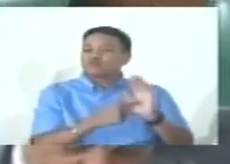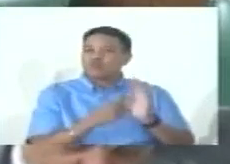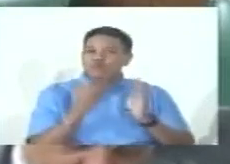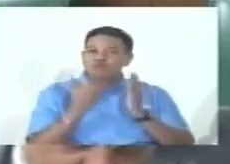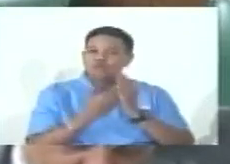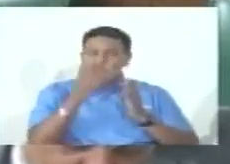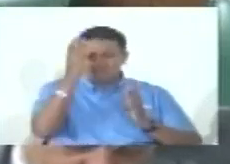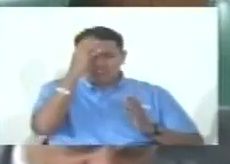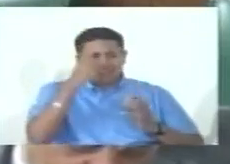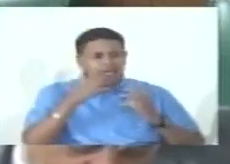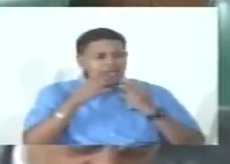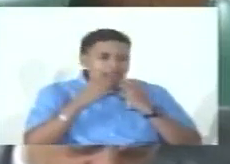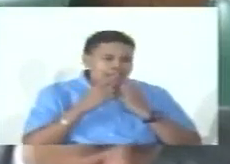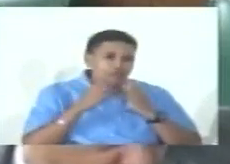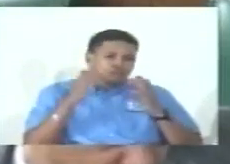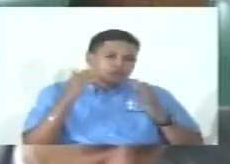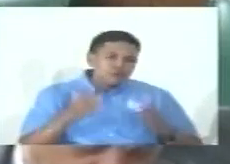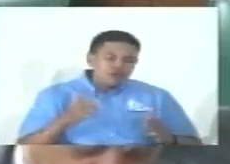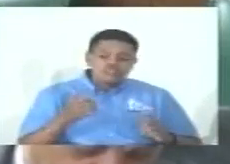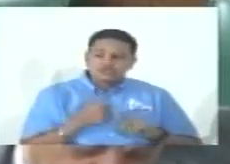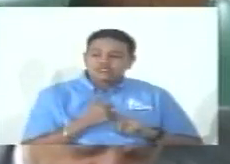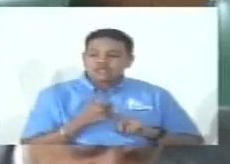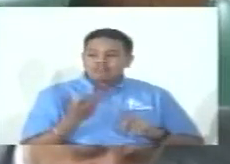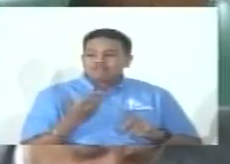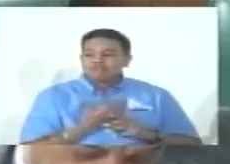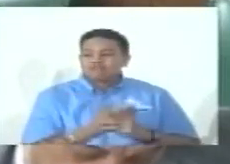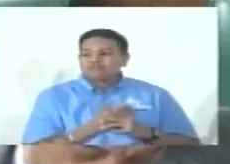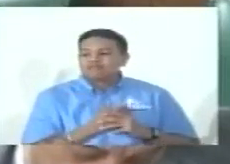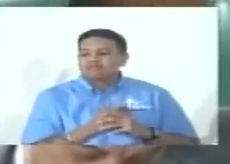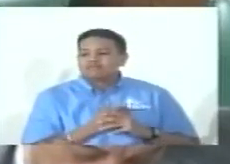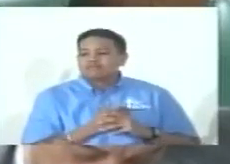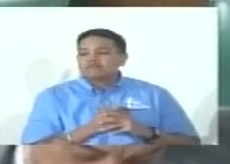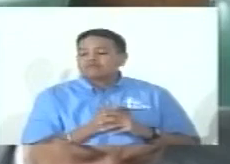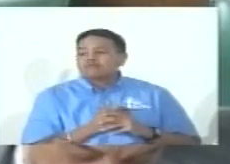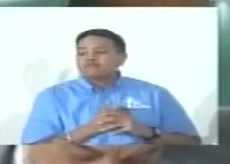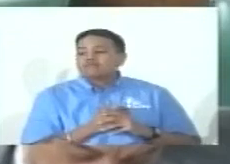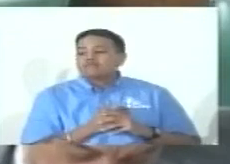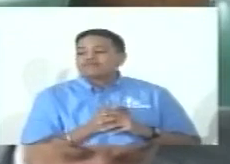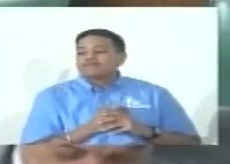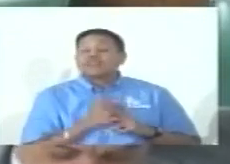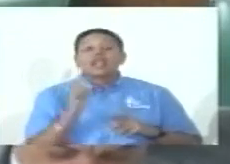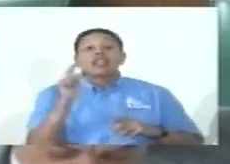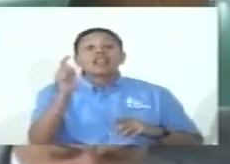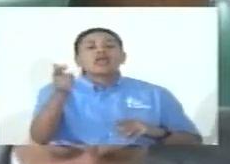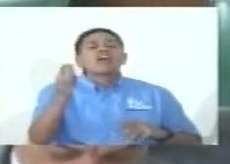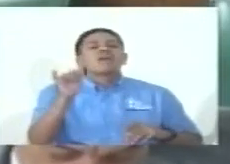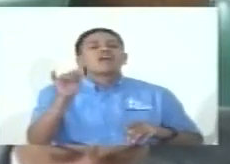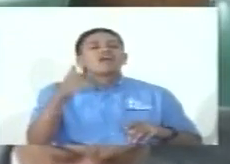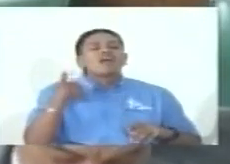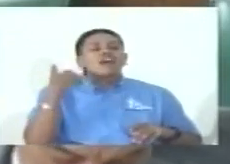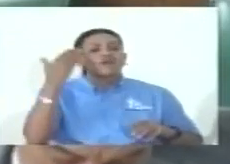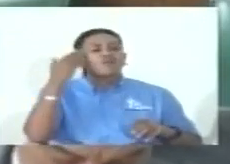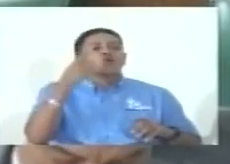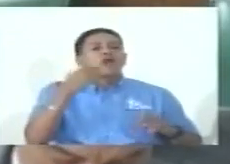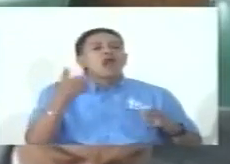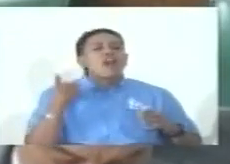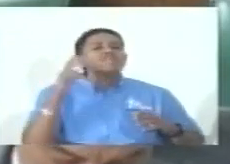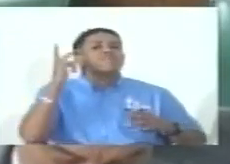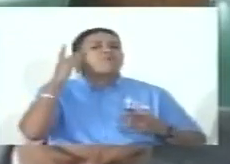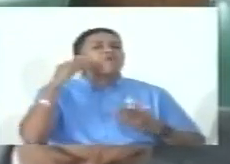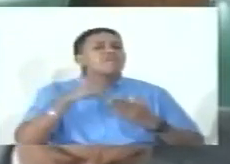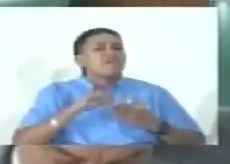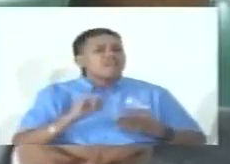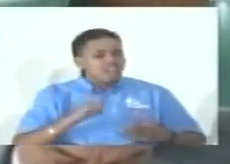very caring gentleman, and later on I came to know that he had this political